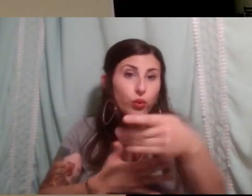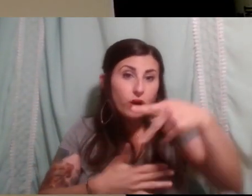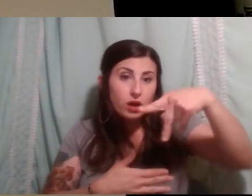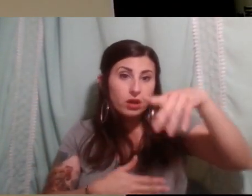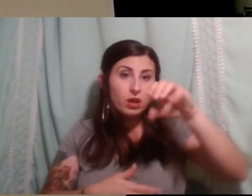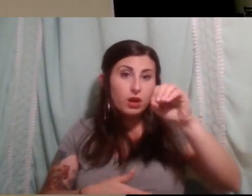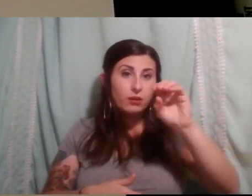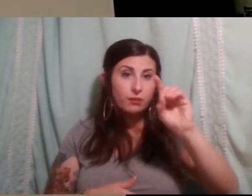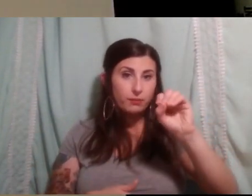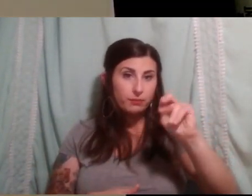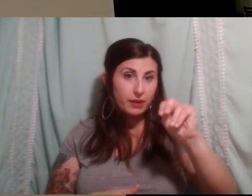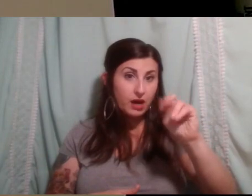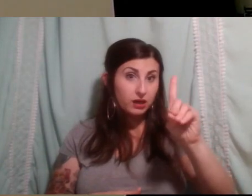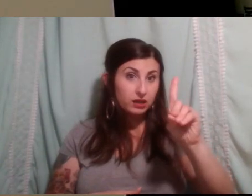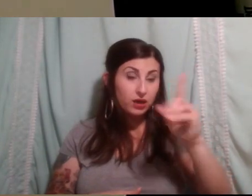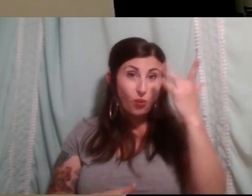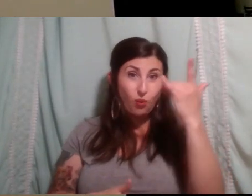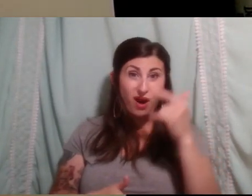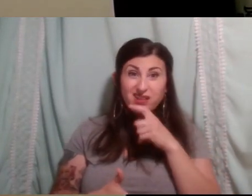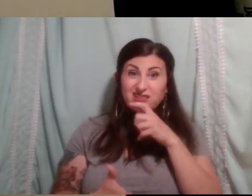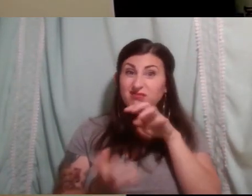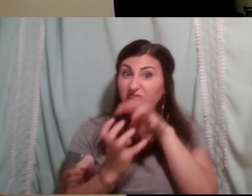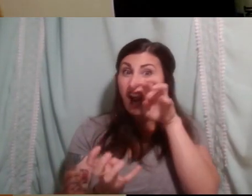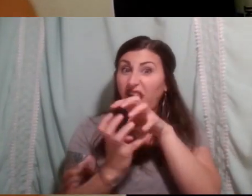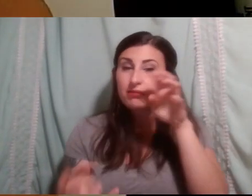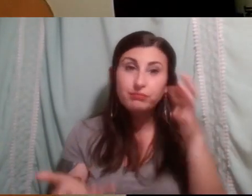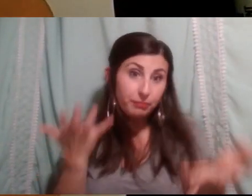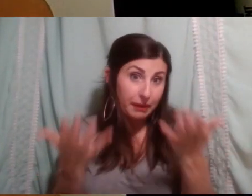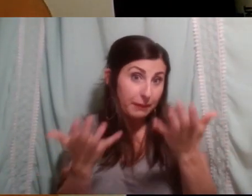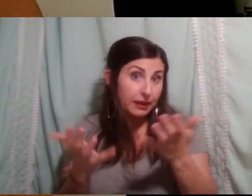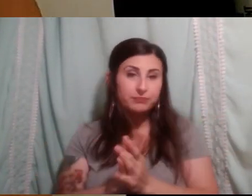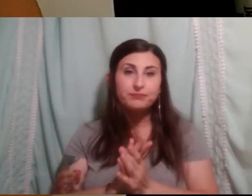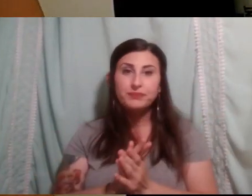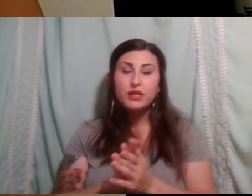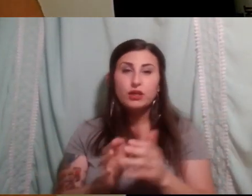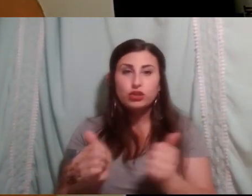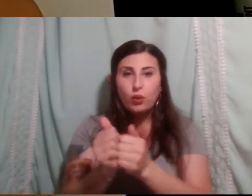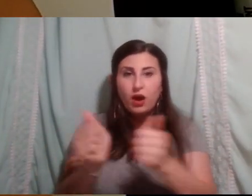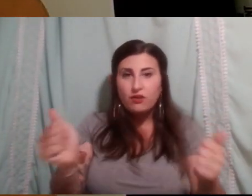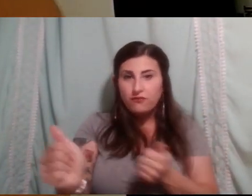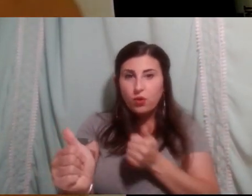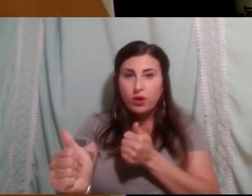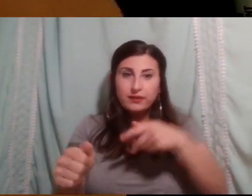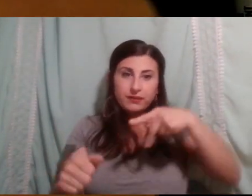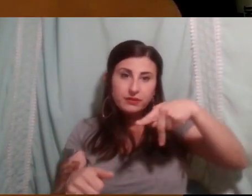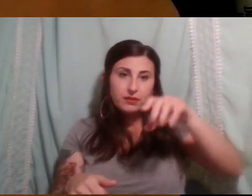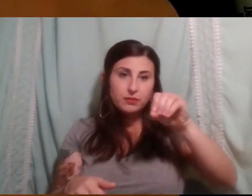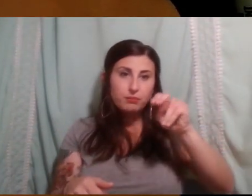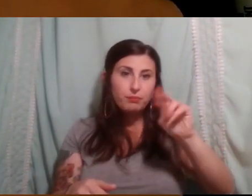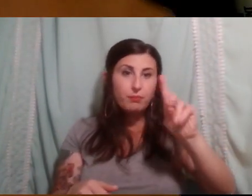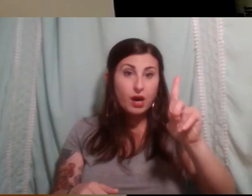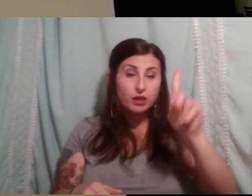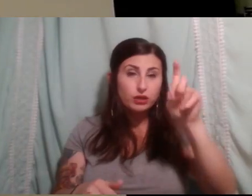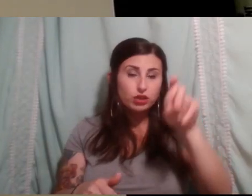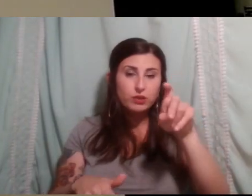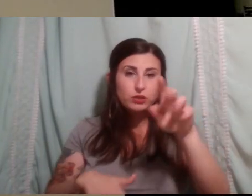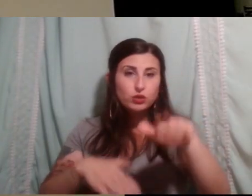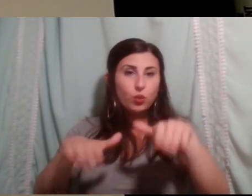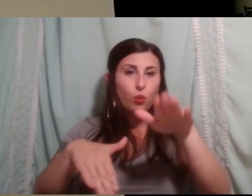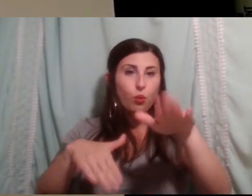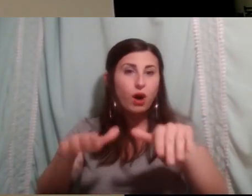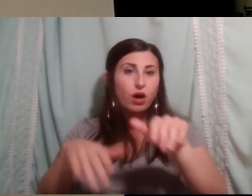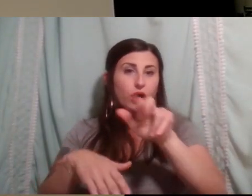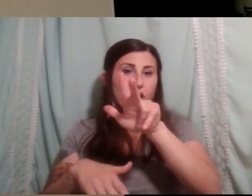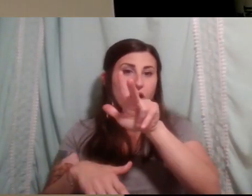there piranhas? Probably. To avoid the pond with the piranhas, you must walk 34